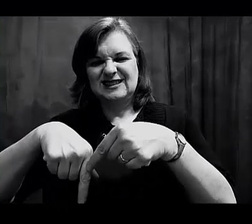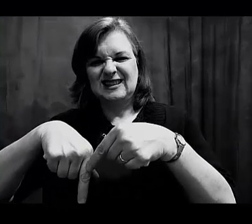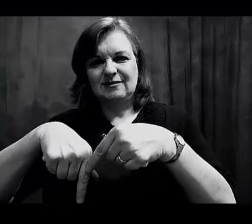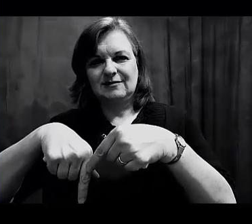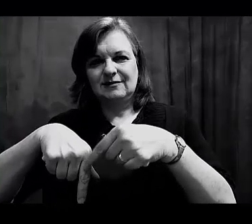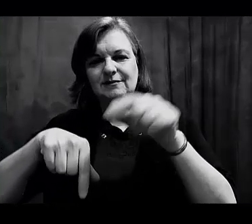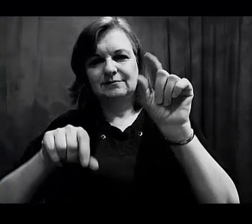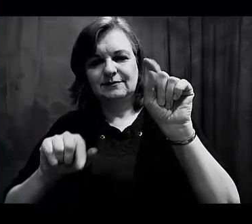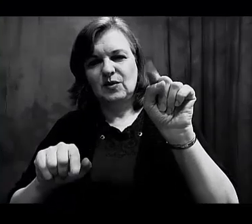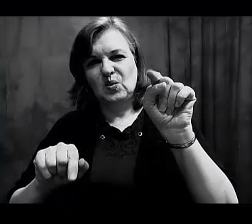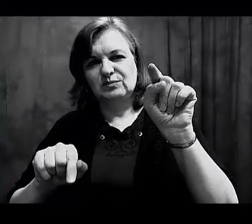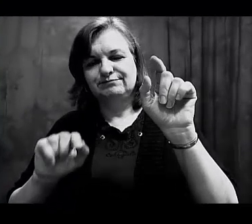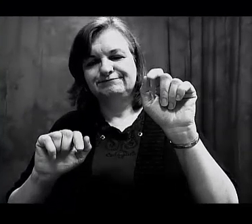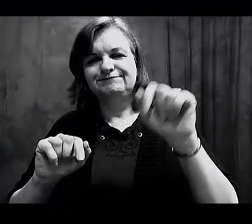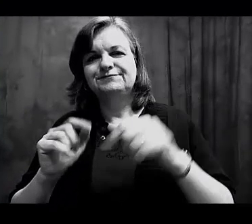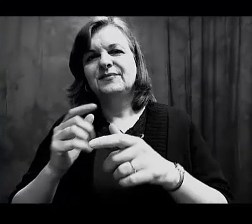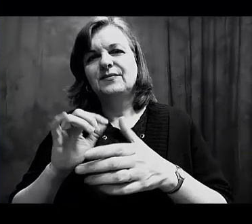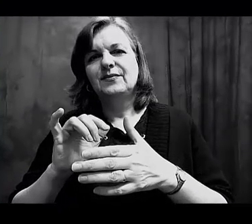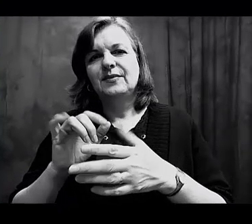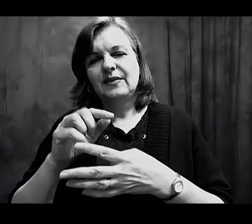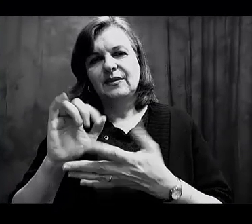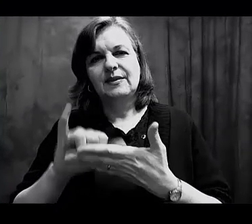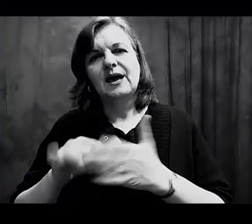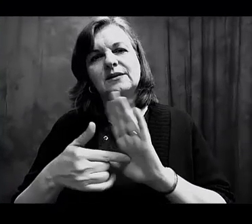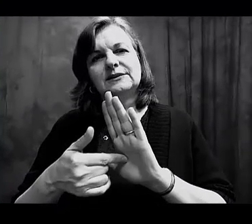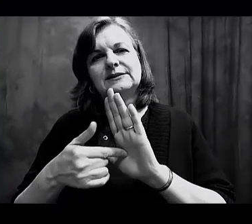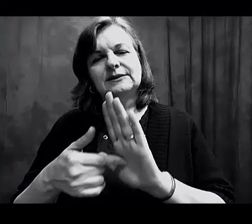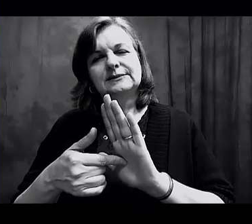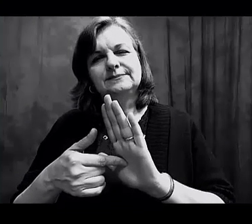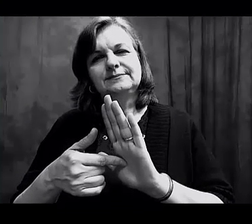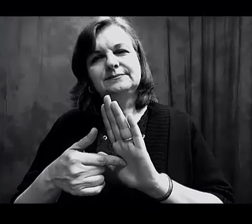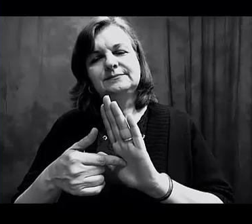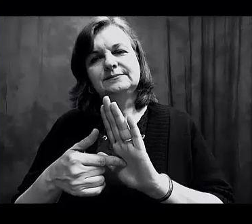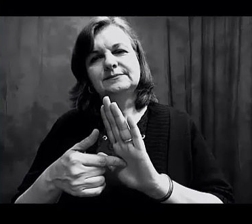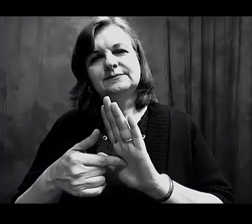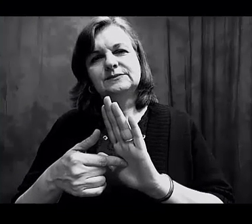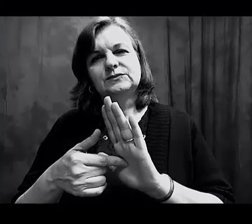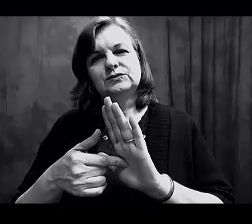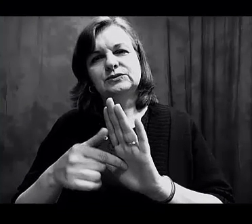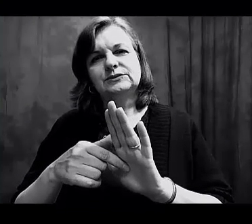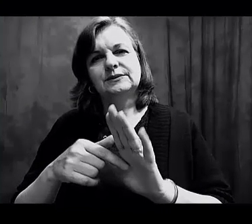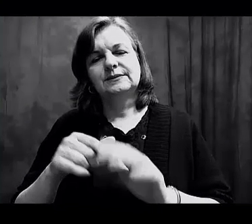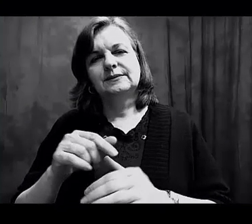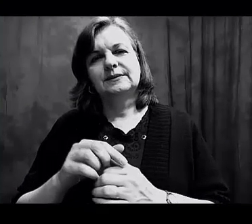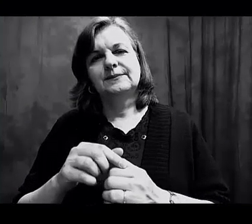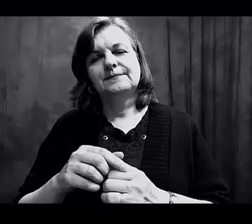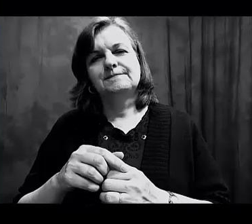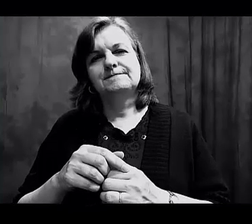on both sides here, is indicative of that Fragile X syndrome.